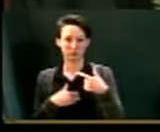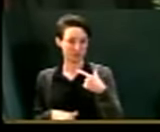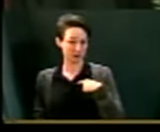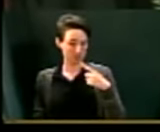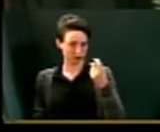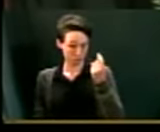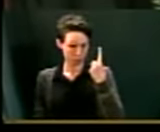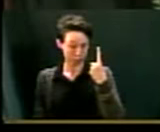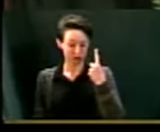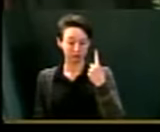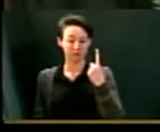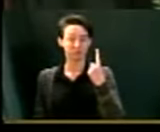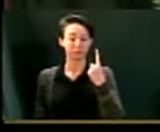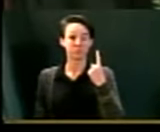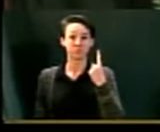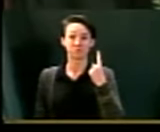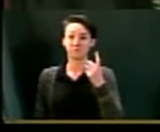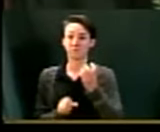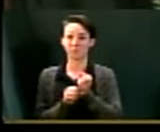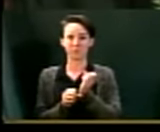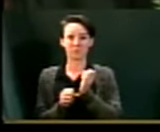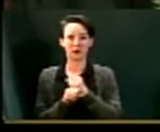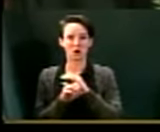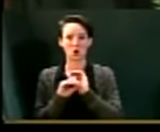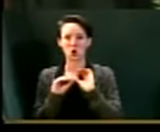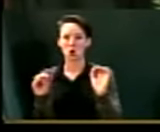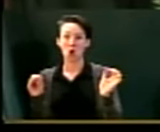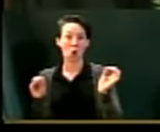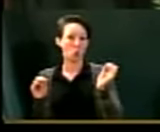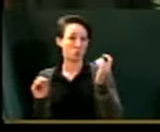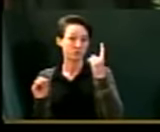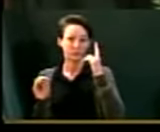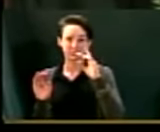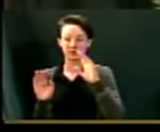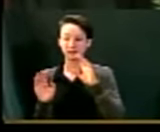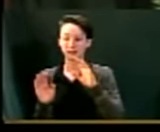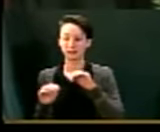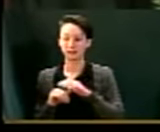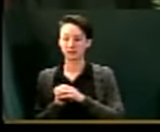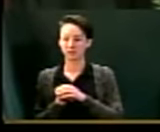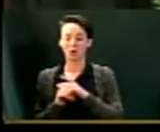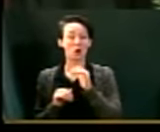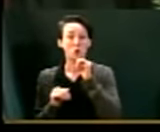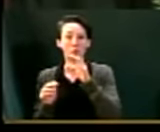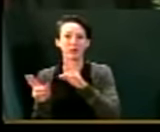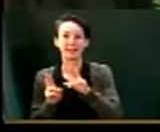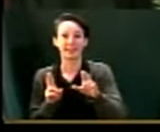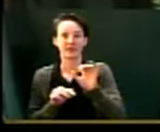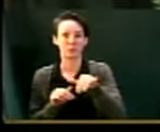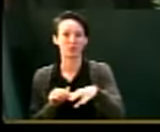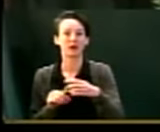understood made absolutely no sense. Don't be this ready. I'm going to talk for just a second.